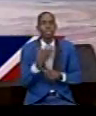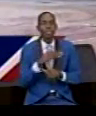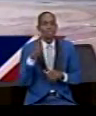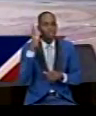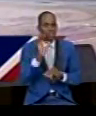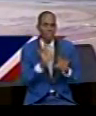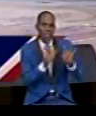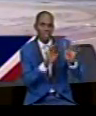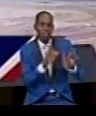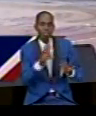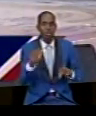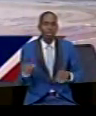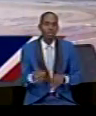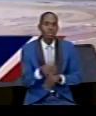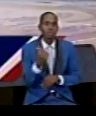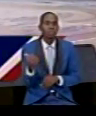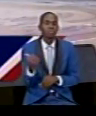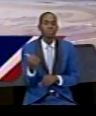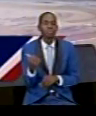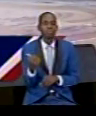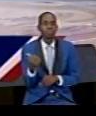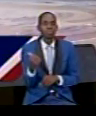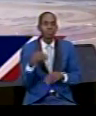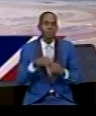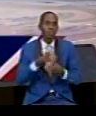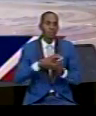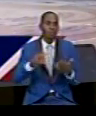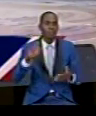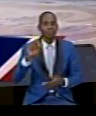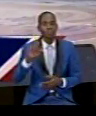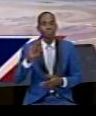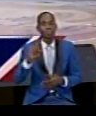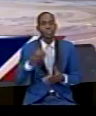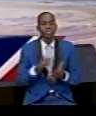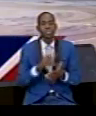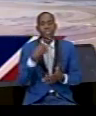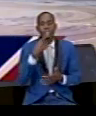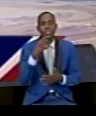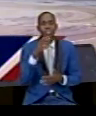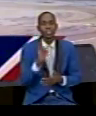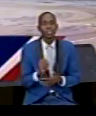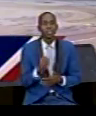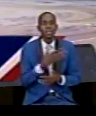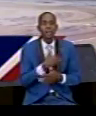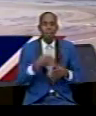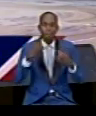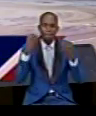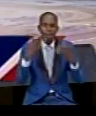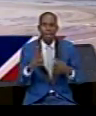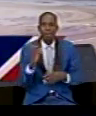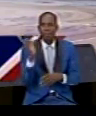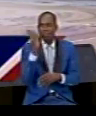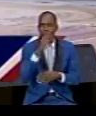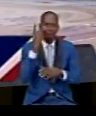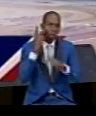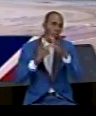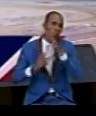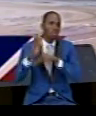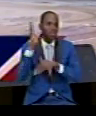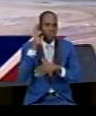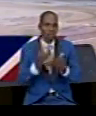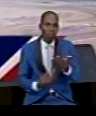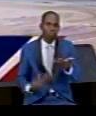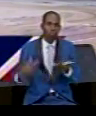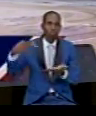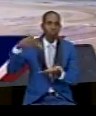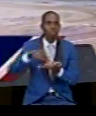shall teach one another in verse 11 it says many false prophes shall rise and